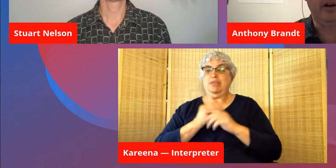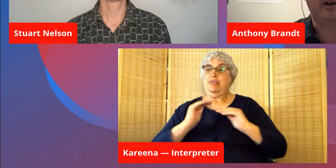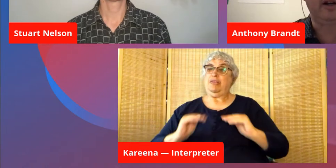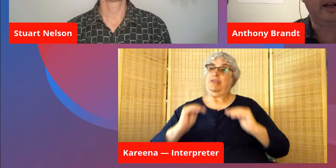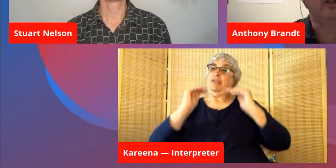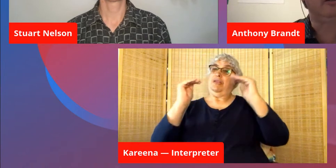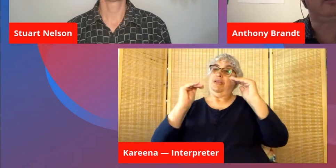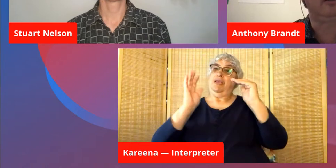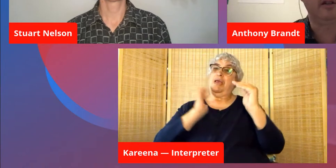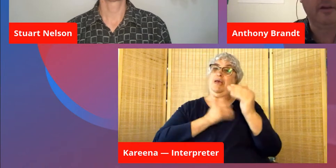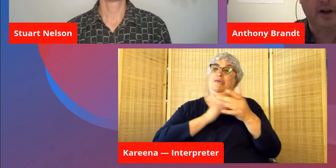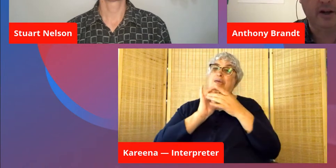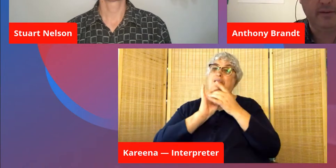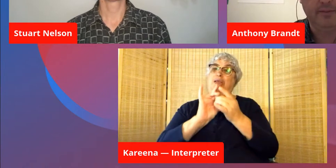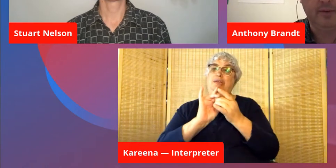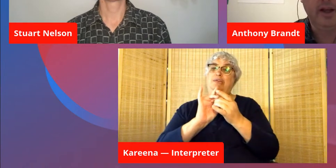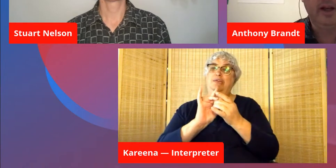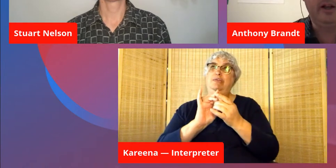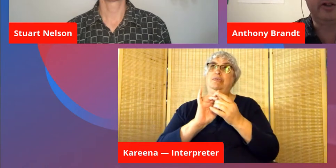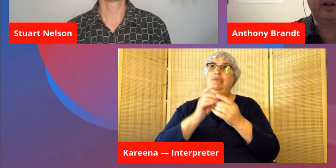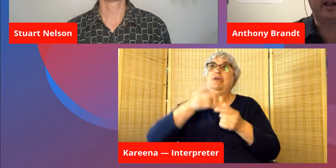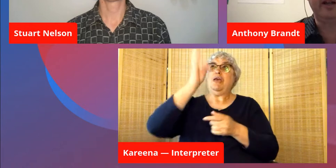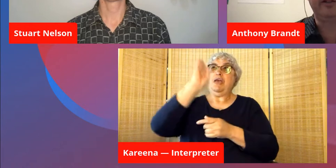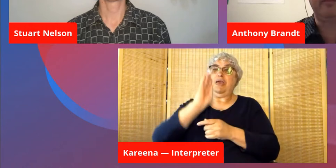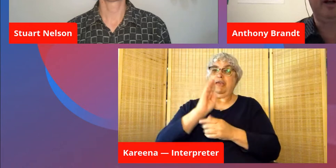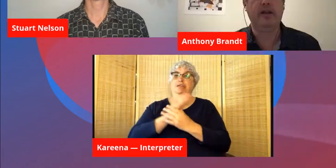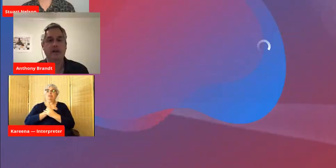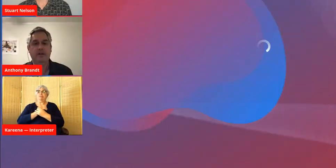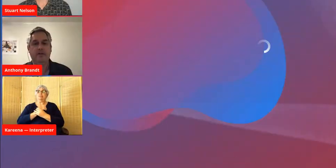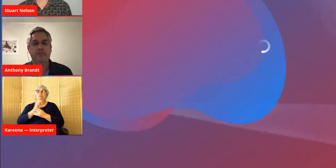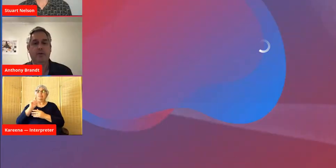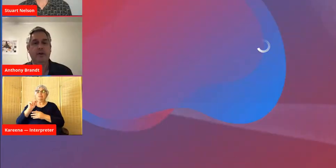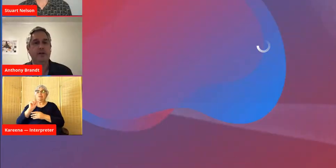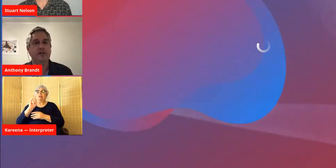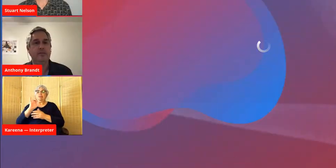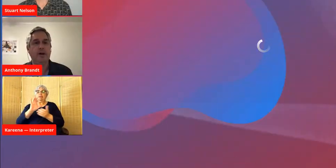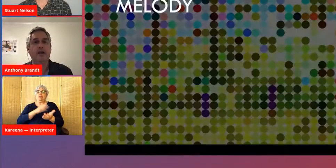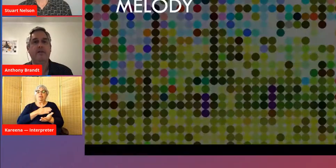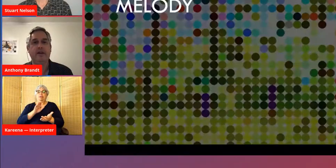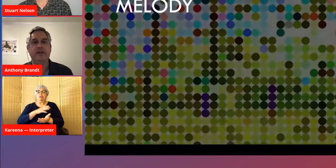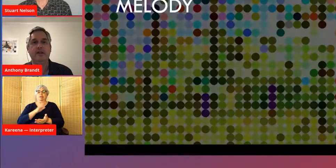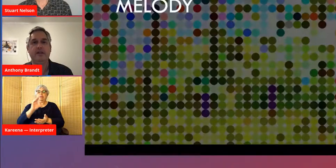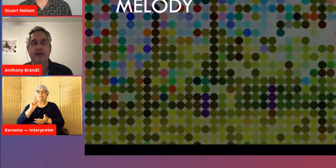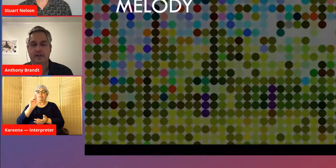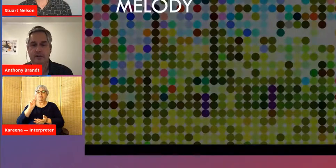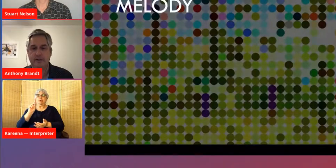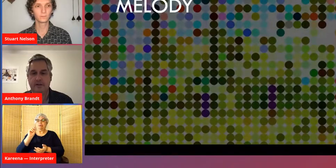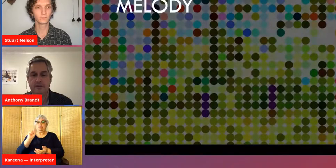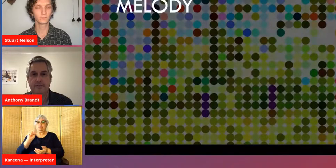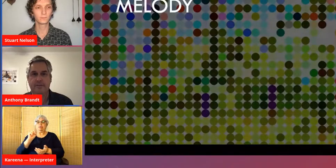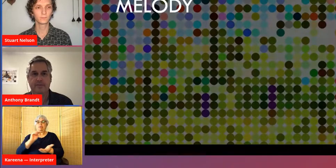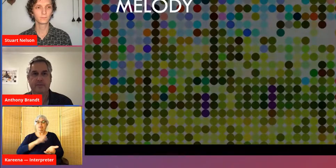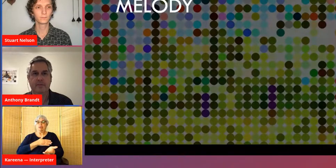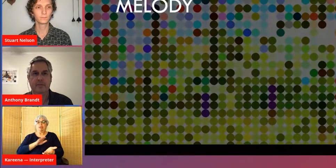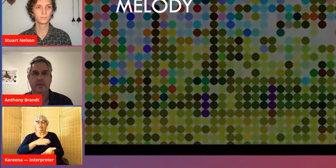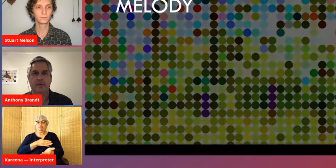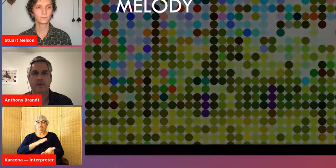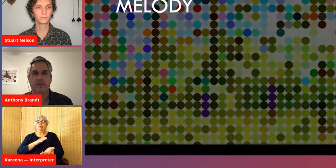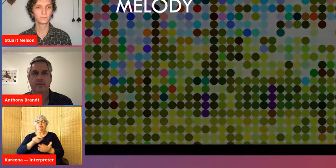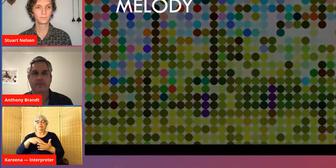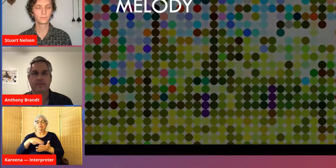it can be our connection to the divine. Here's a classic melody from Borodin's Polovetsian Dances.